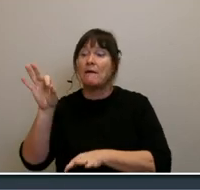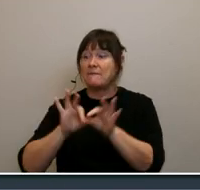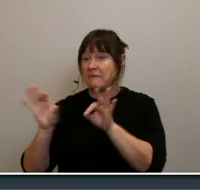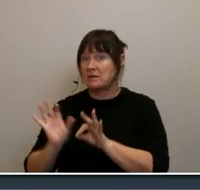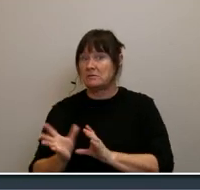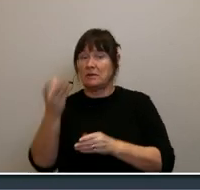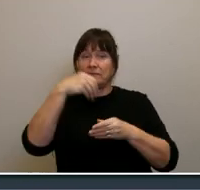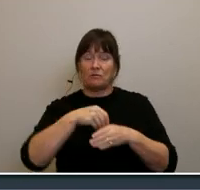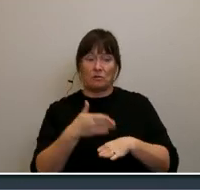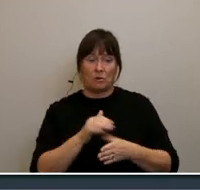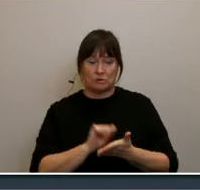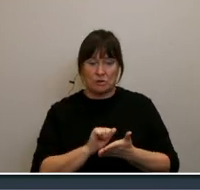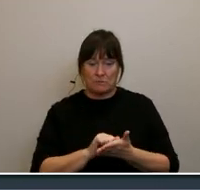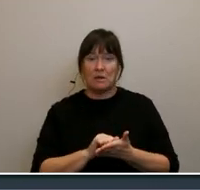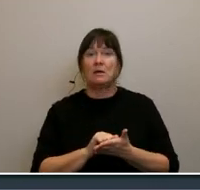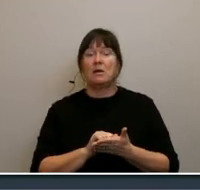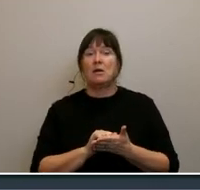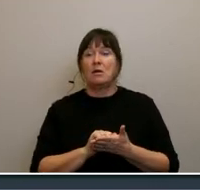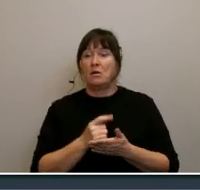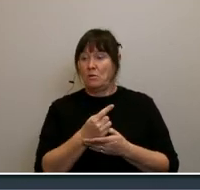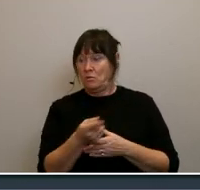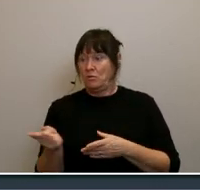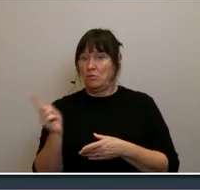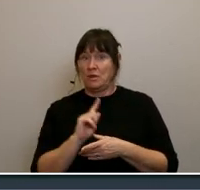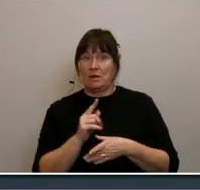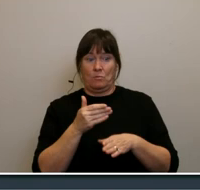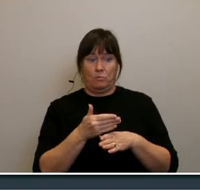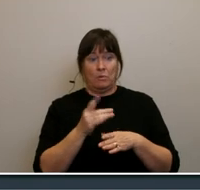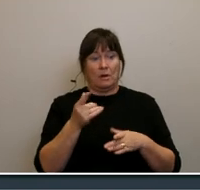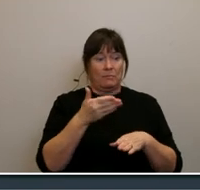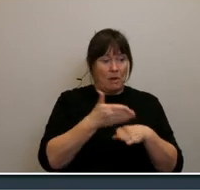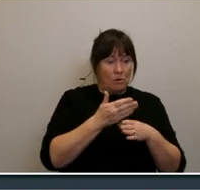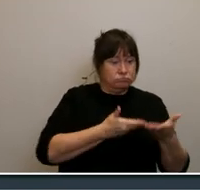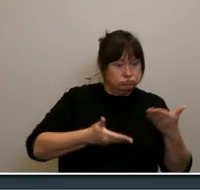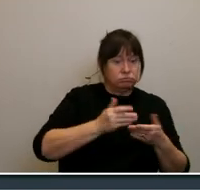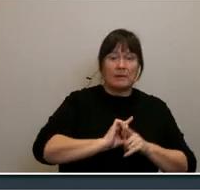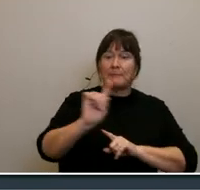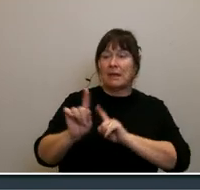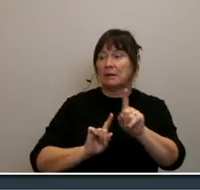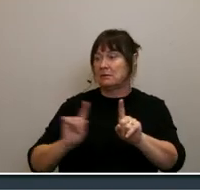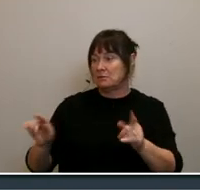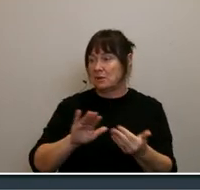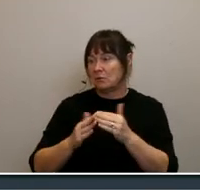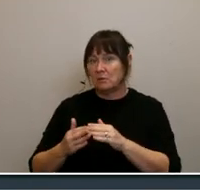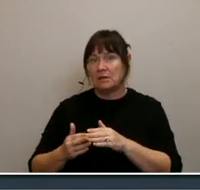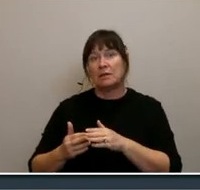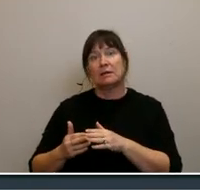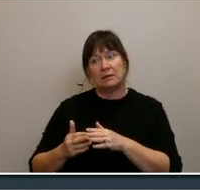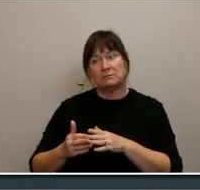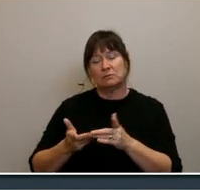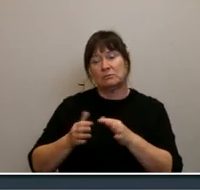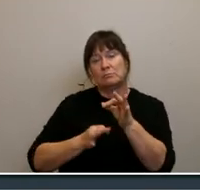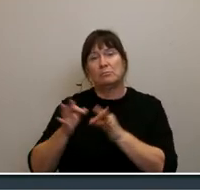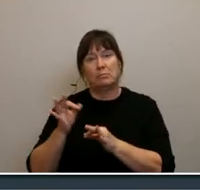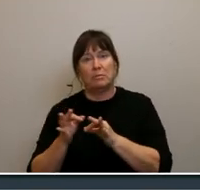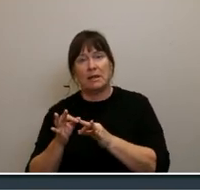invited to participate. The intention was that these people would then work within their communities to engage others in planning for civil defence